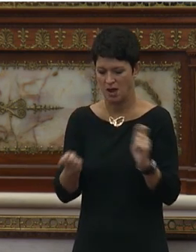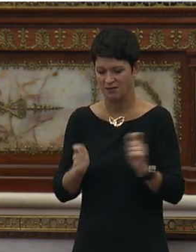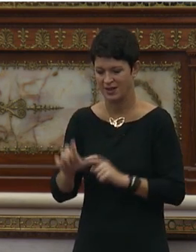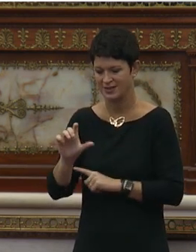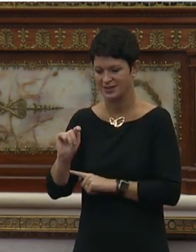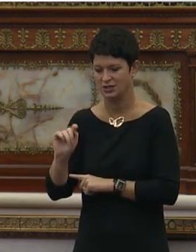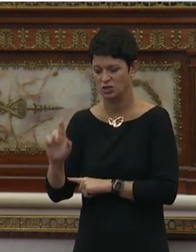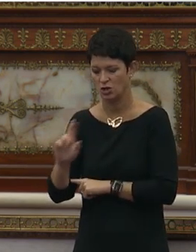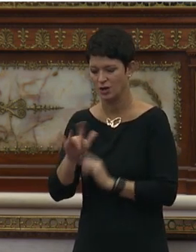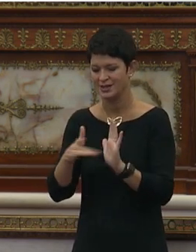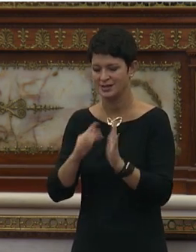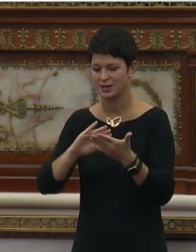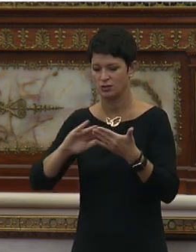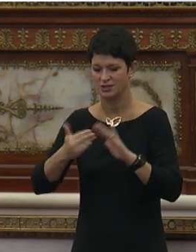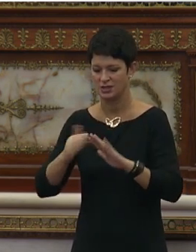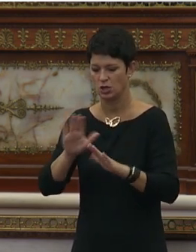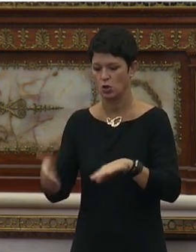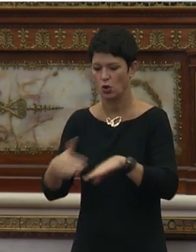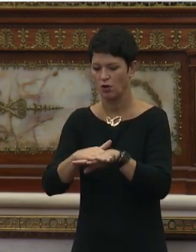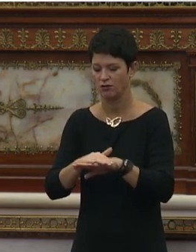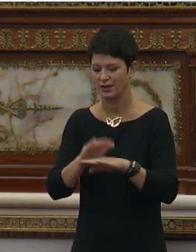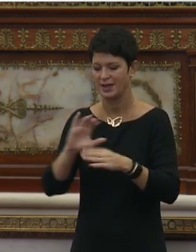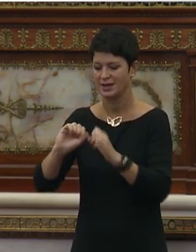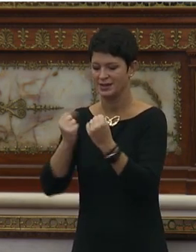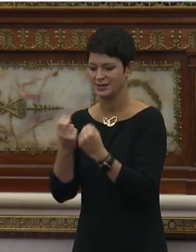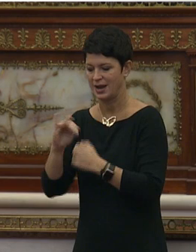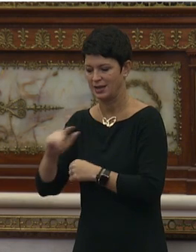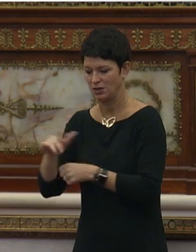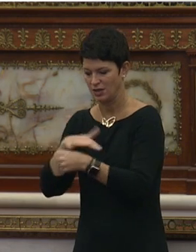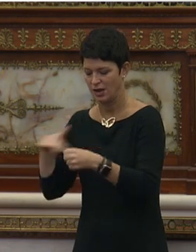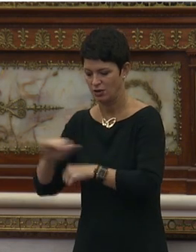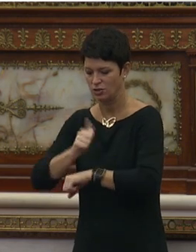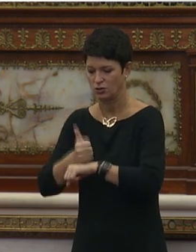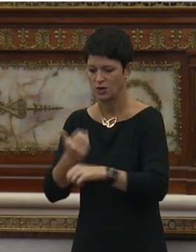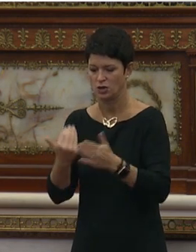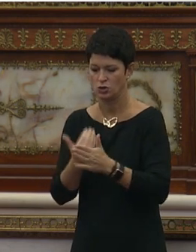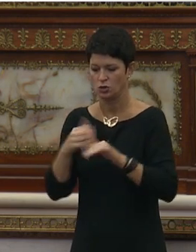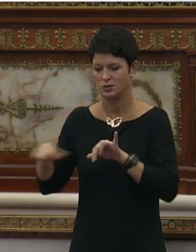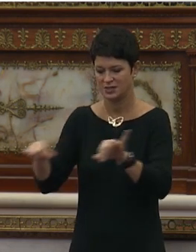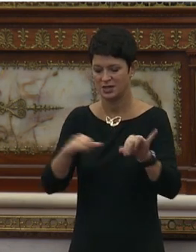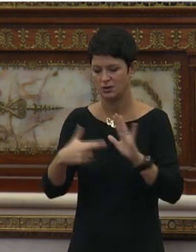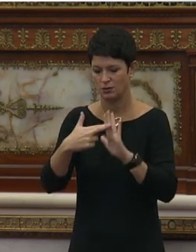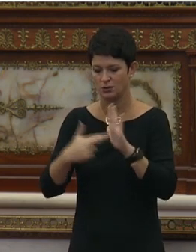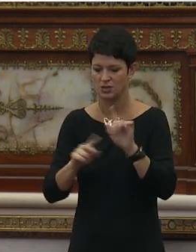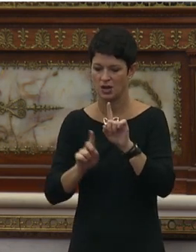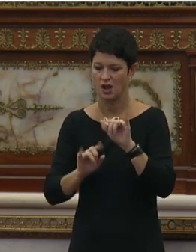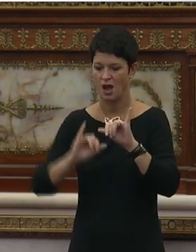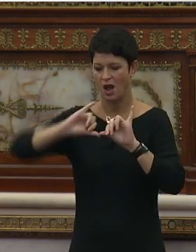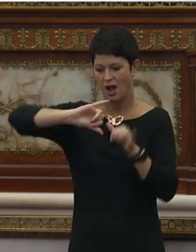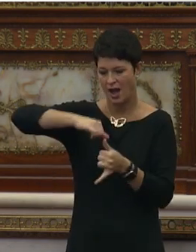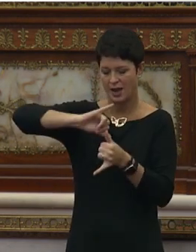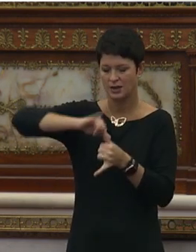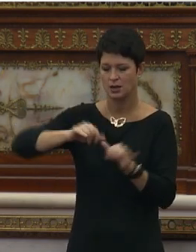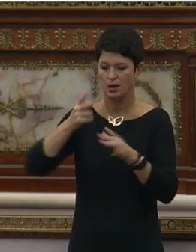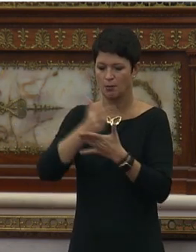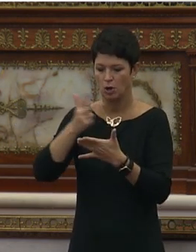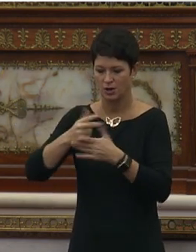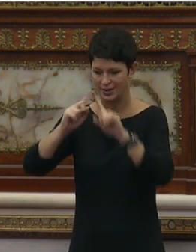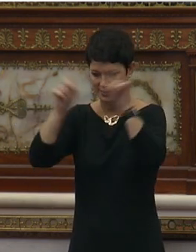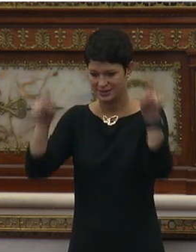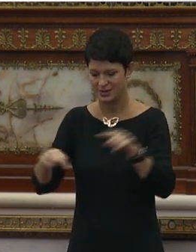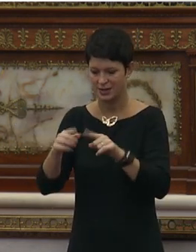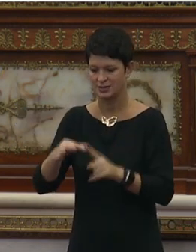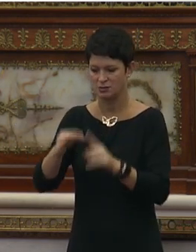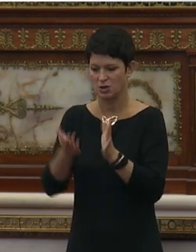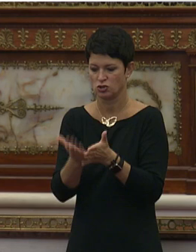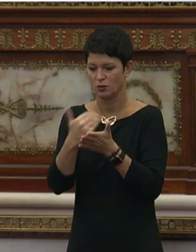CTR Center City Overlay District, Society Hill area, to create additional standards concerning height, parking, signs, and special